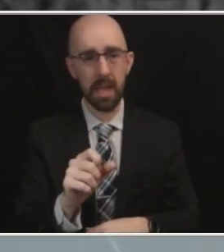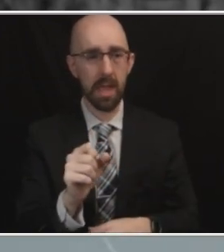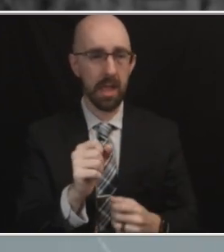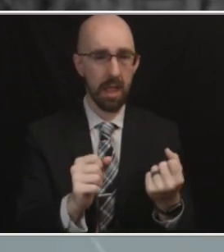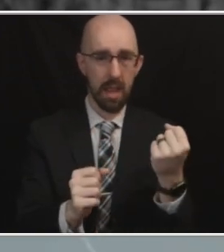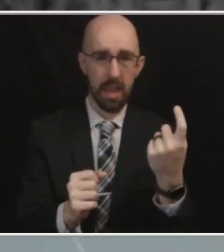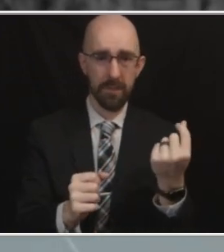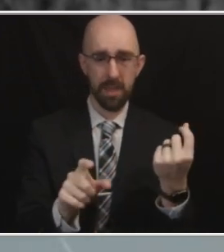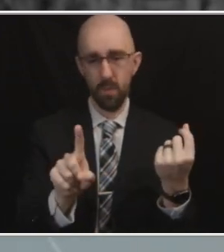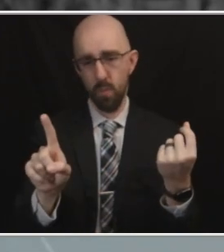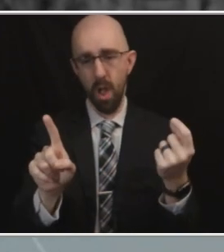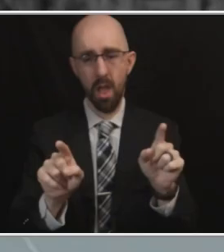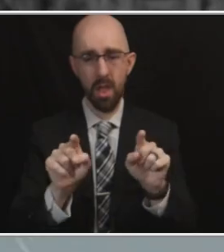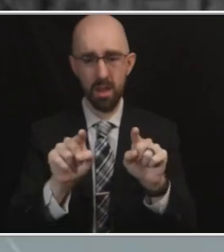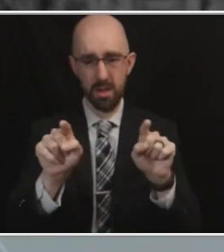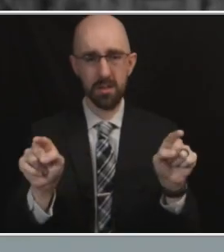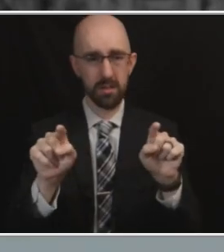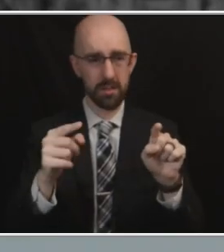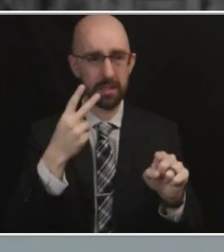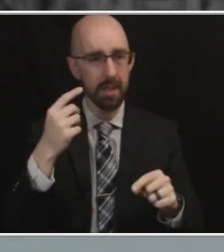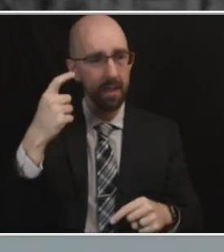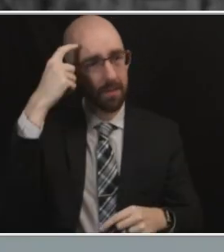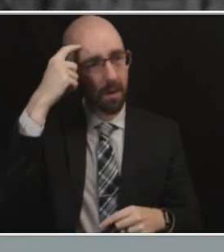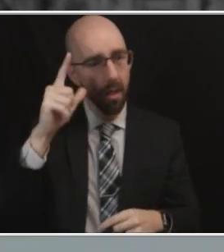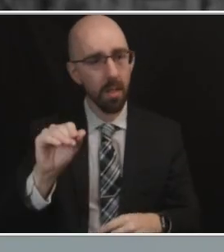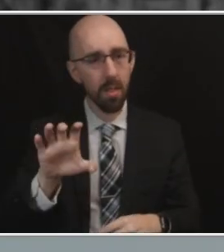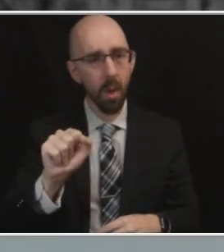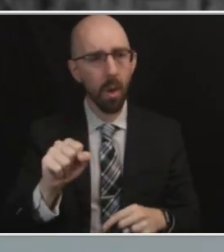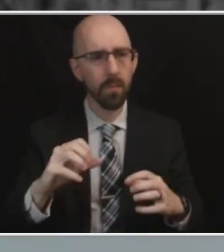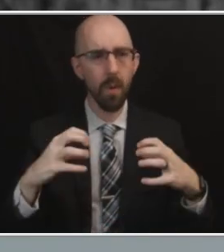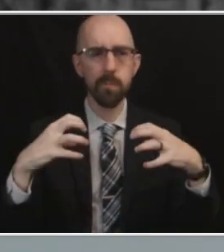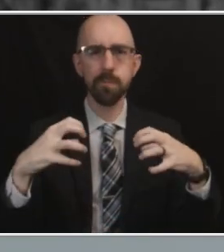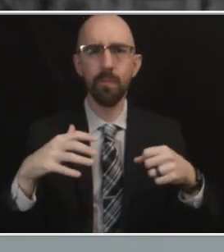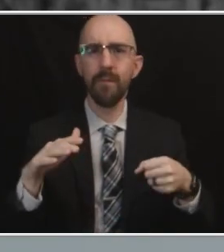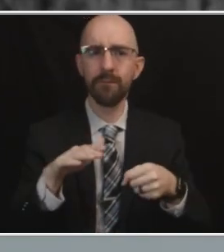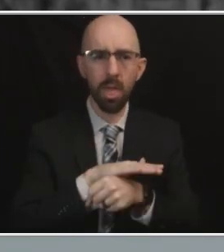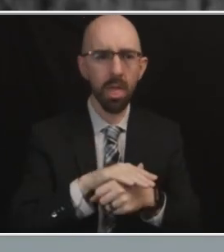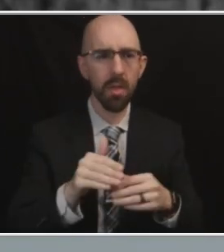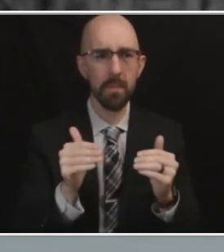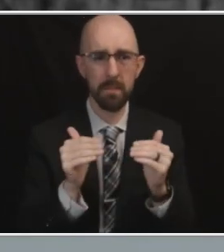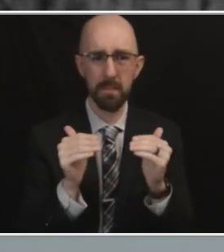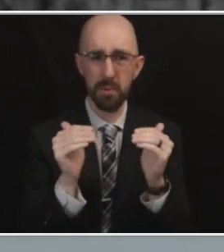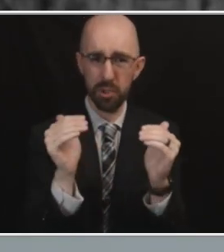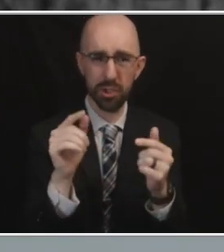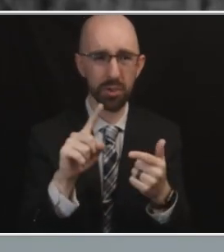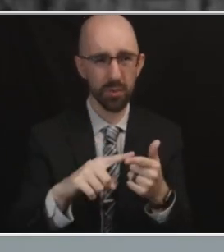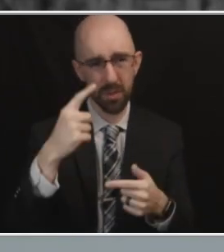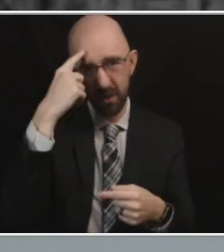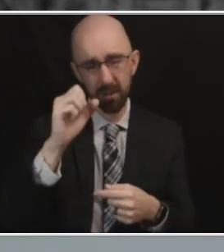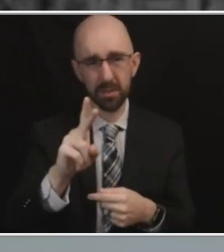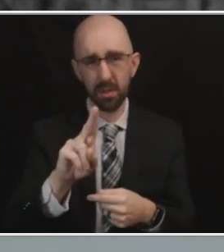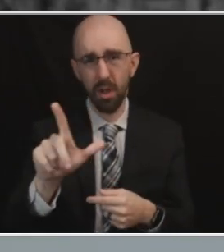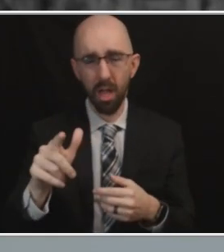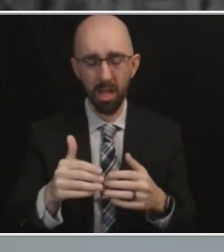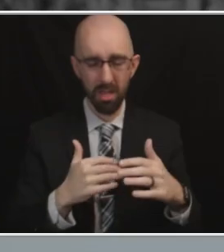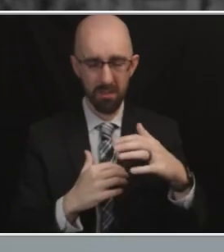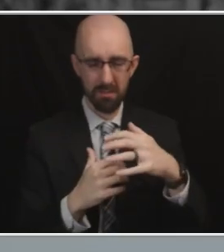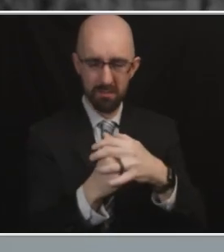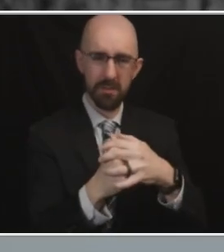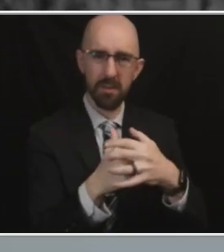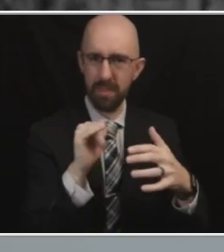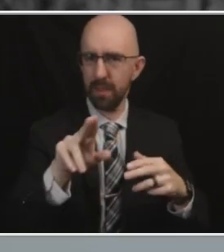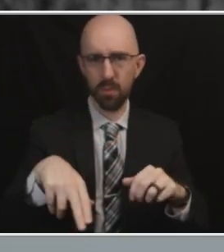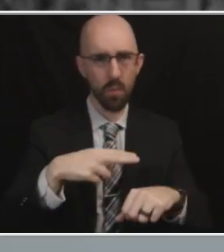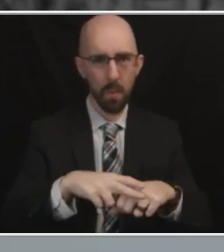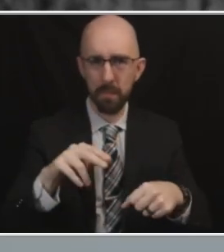the frontal lobes that are very full, robust, pushed out almost to the skull area. That's nice and normal full brain.